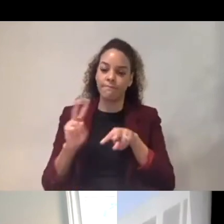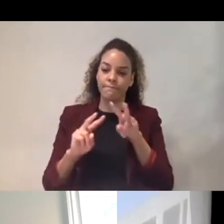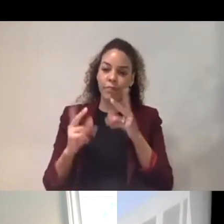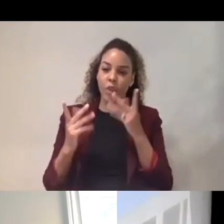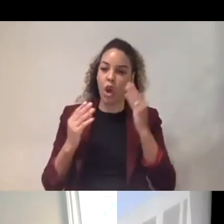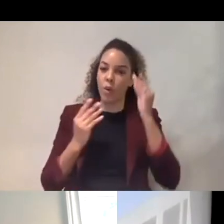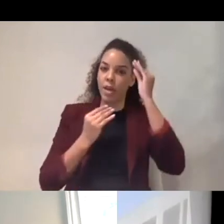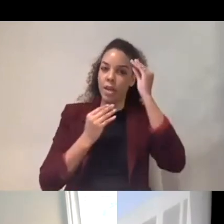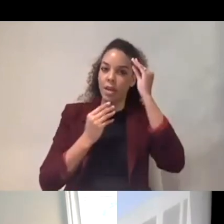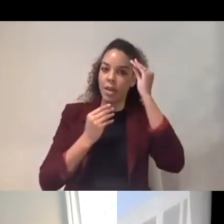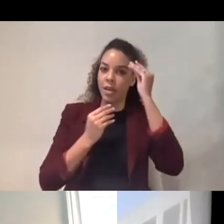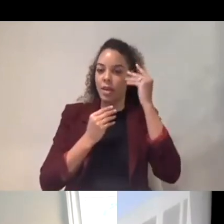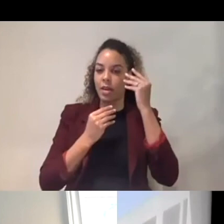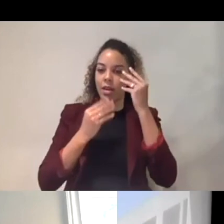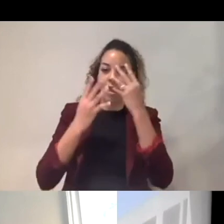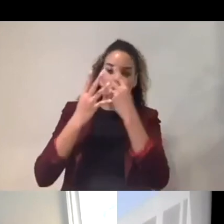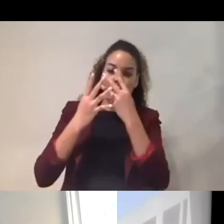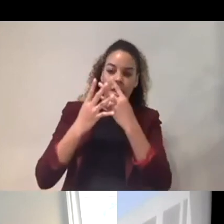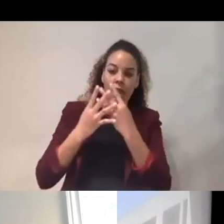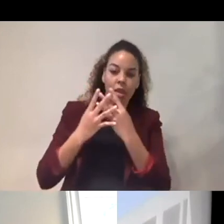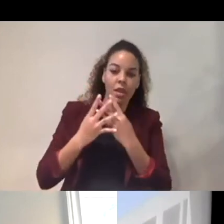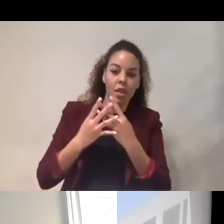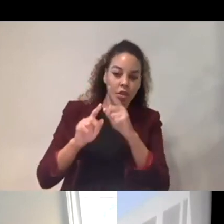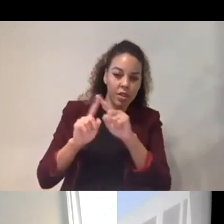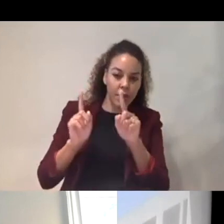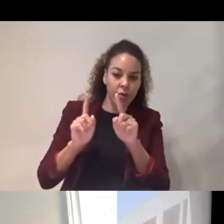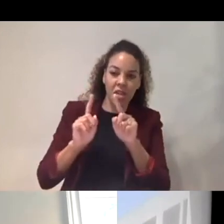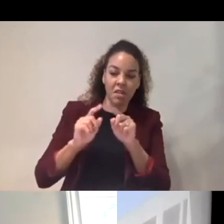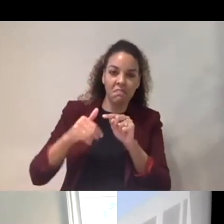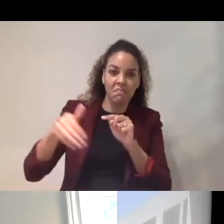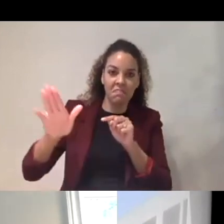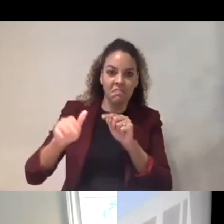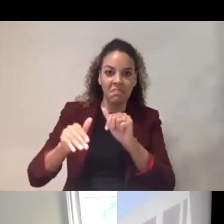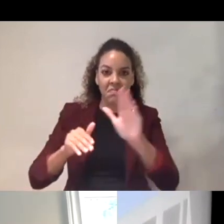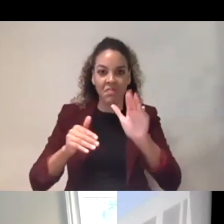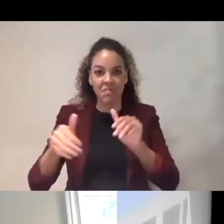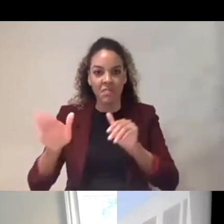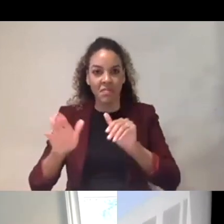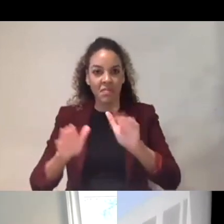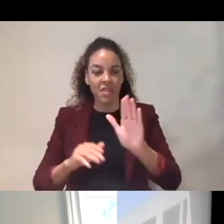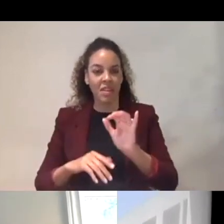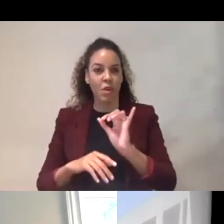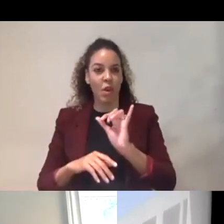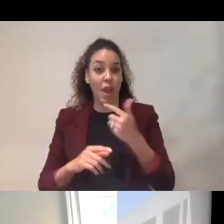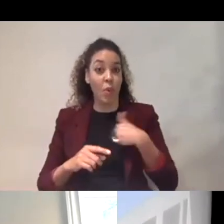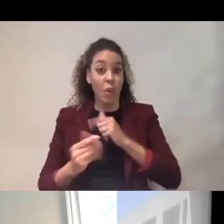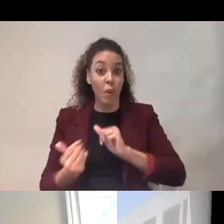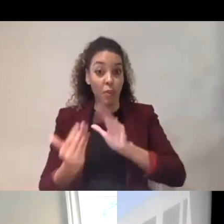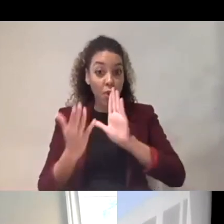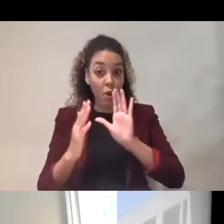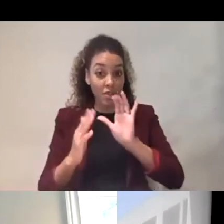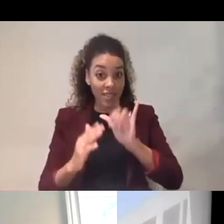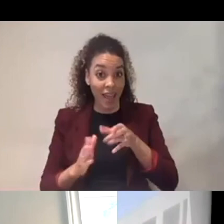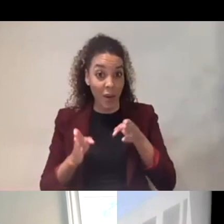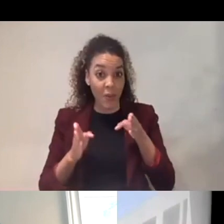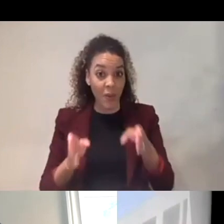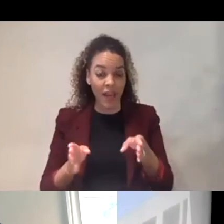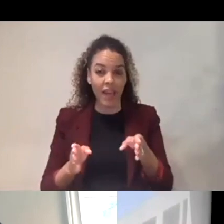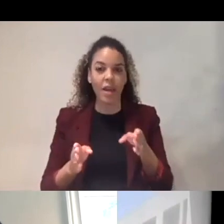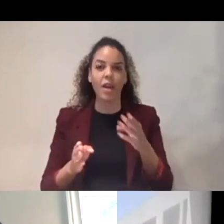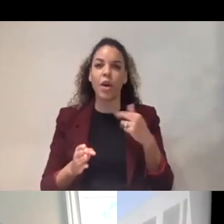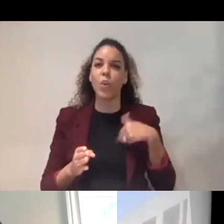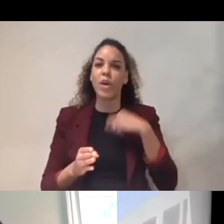screen out anything that is different from that. And so when we approach it that way and we realize that, even taking a look